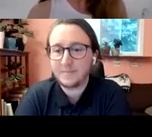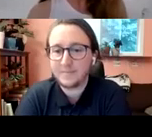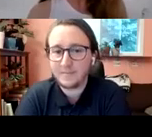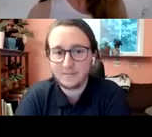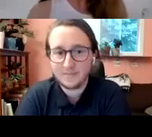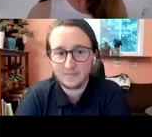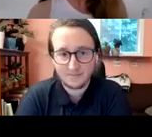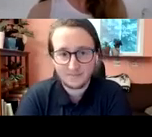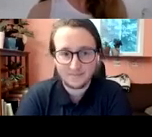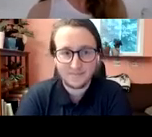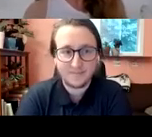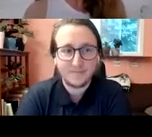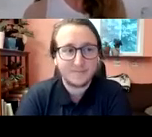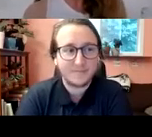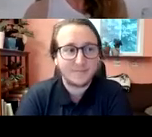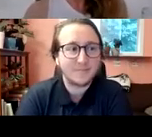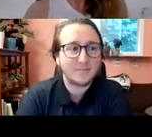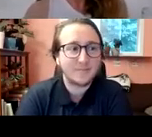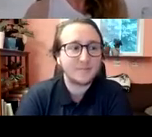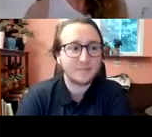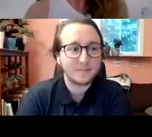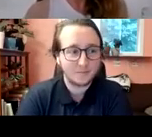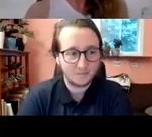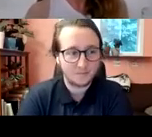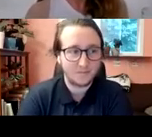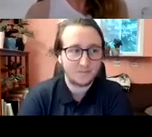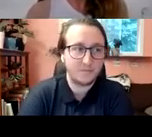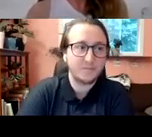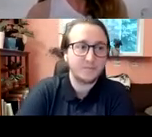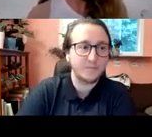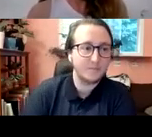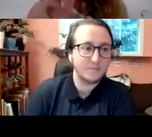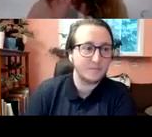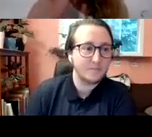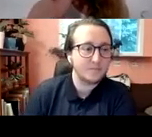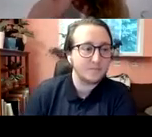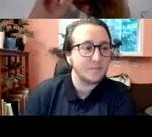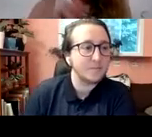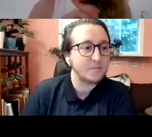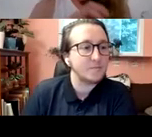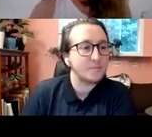where we are is the traditional territory of the